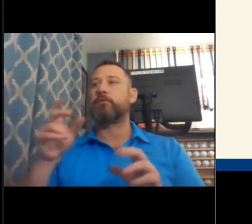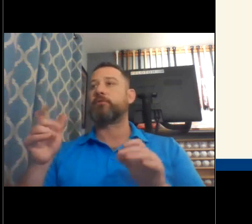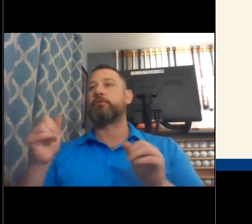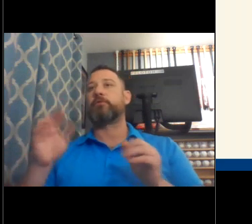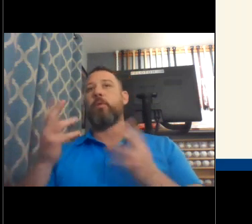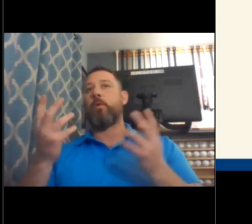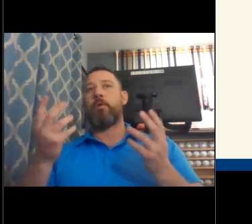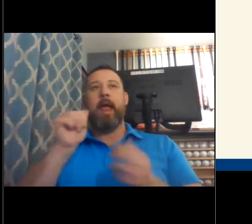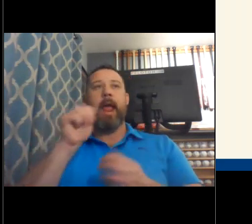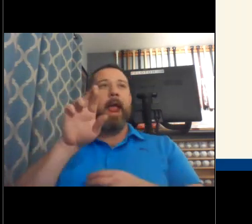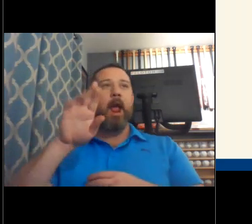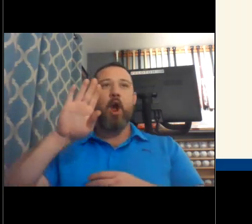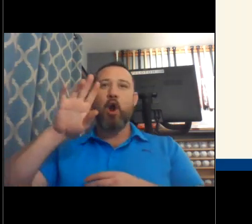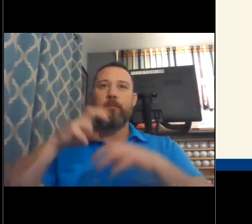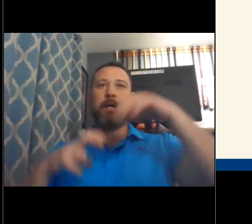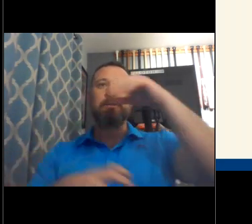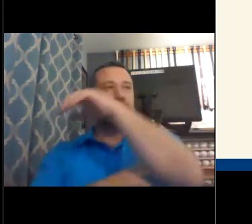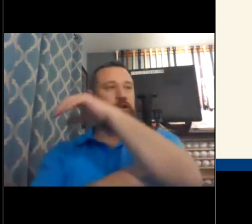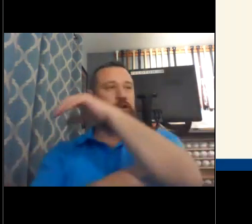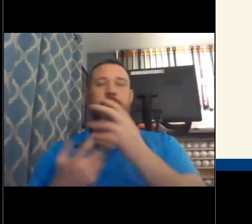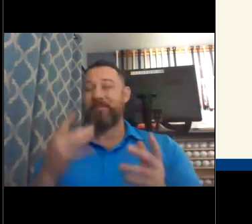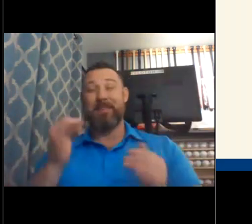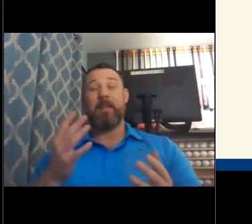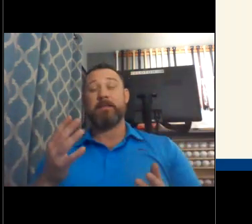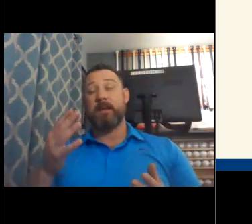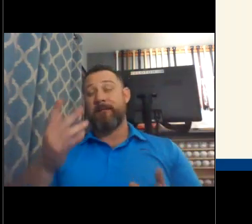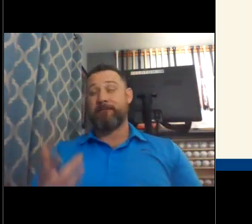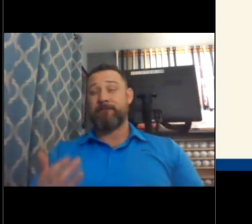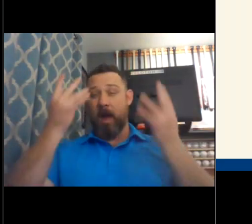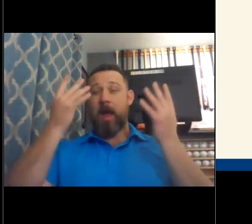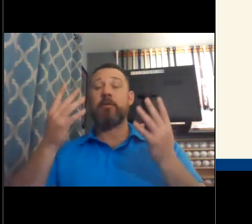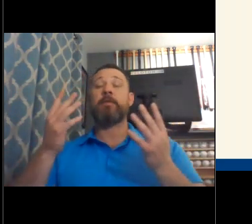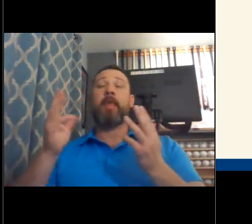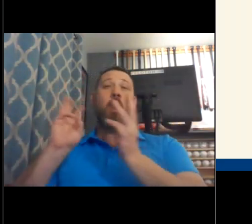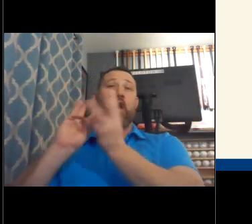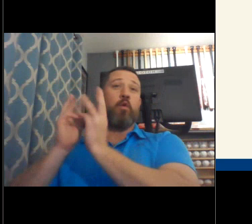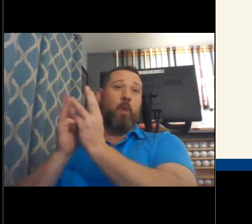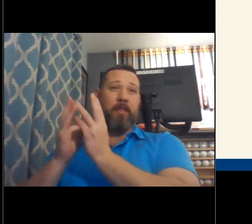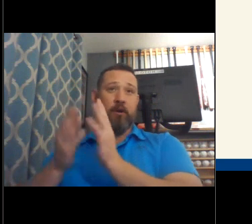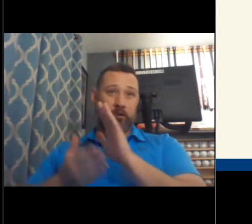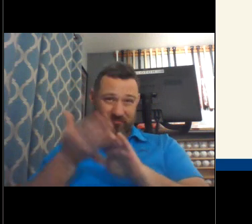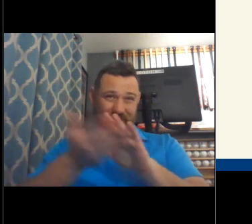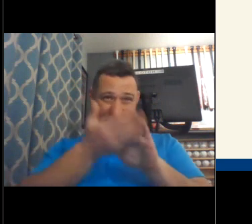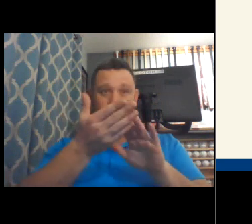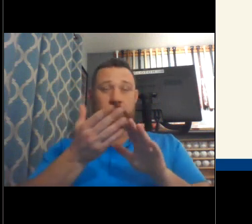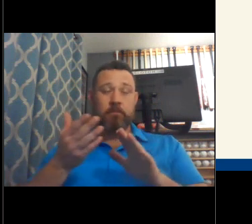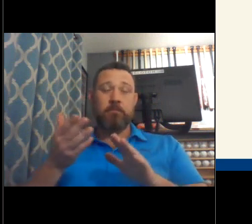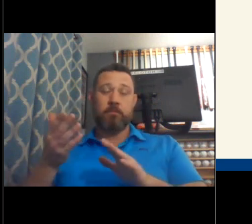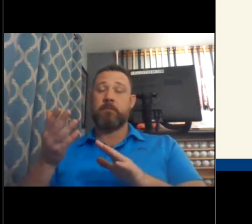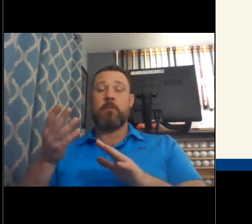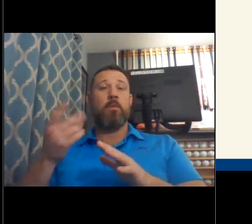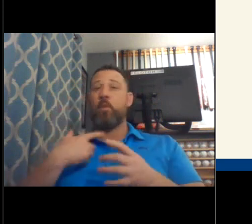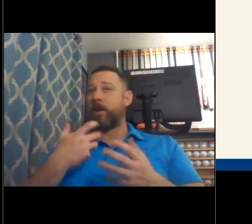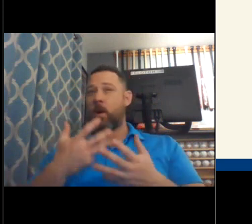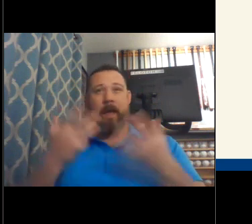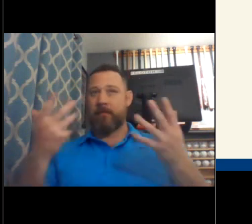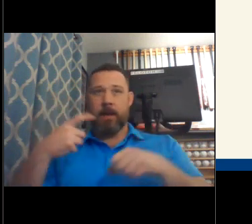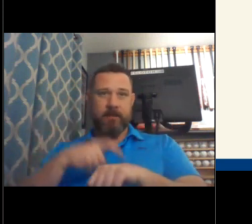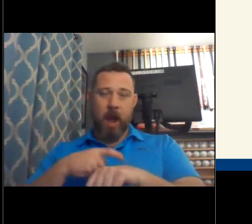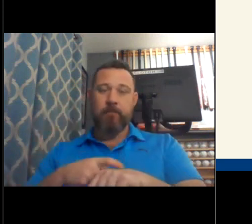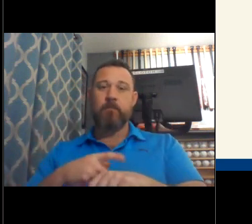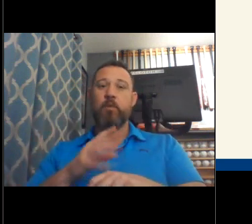these incidents, particularly these fires that are weather driven, we don't have a lot of time. I mean, we are